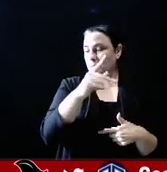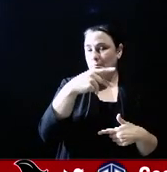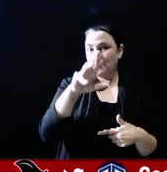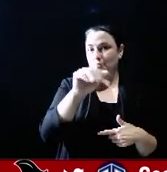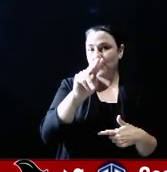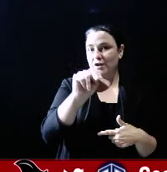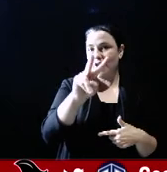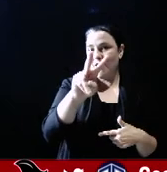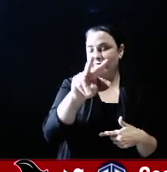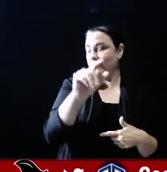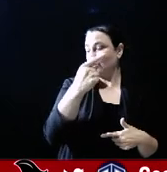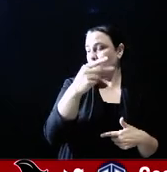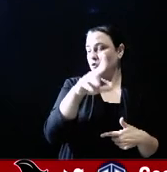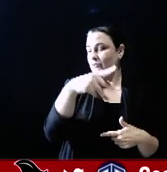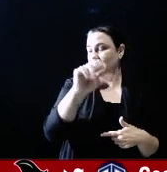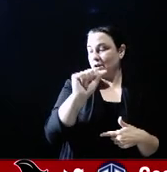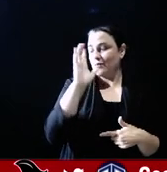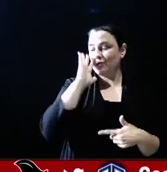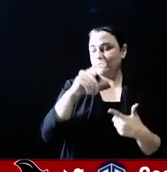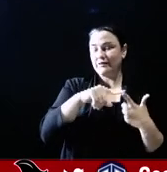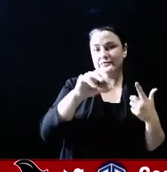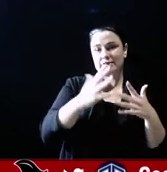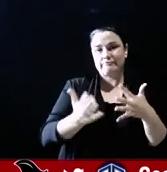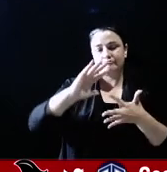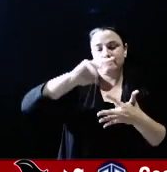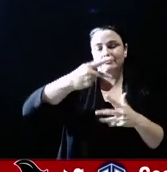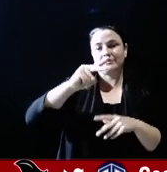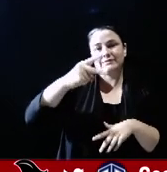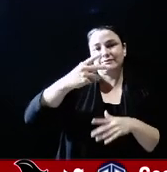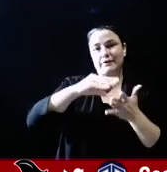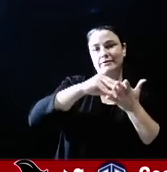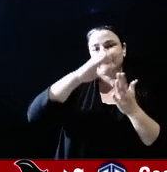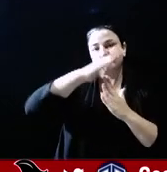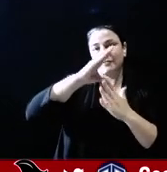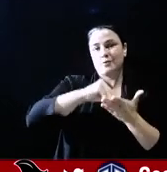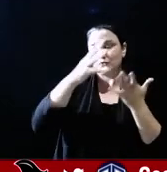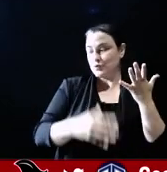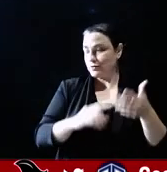who will give the valedictory address.